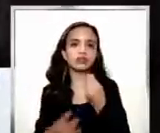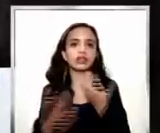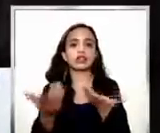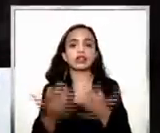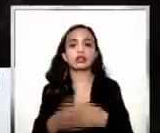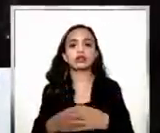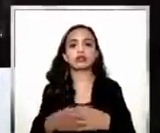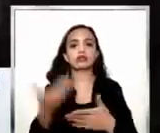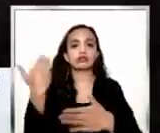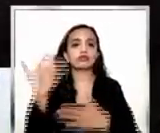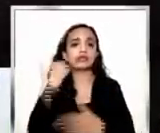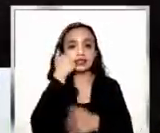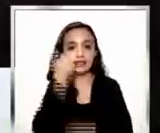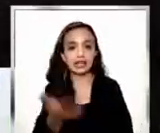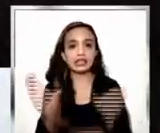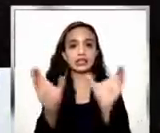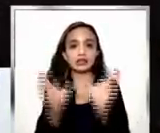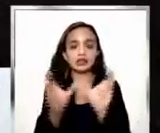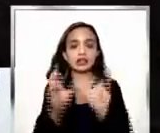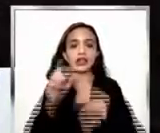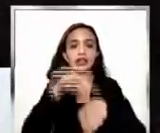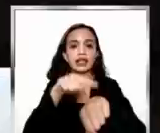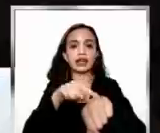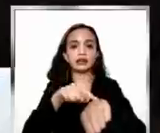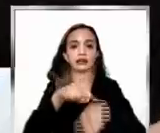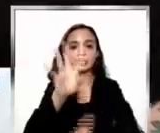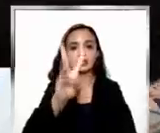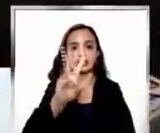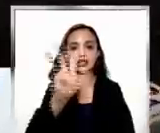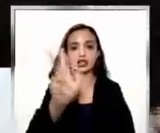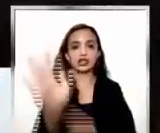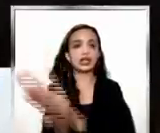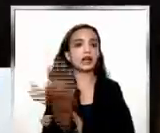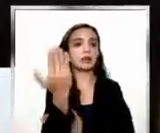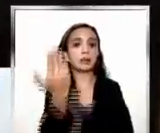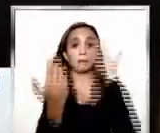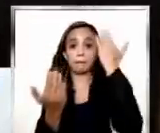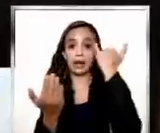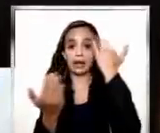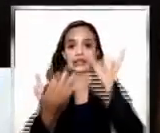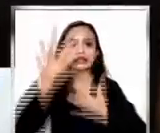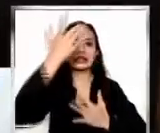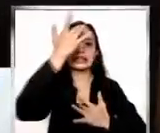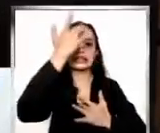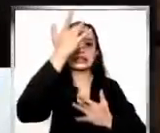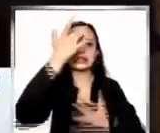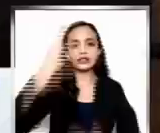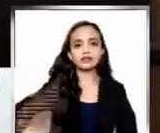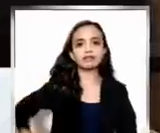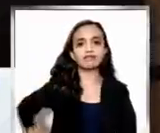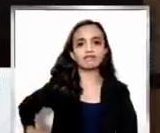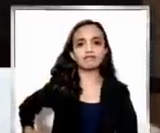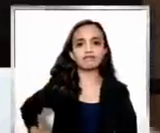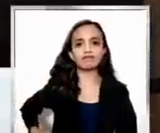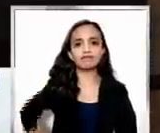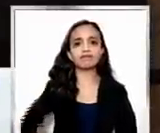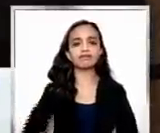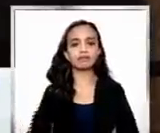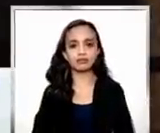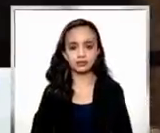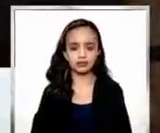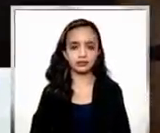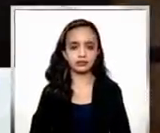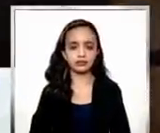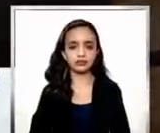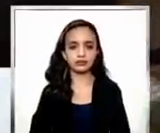death at 6:30 a.m. due to renal disease secondary to diabetes. No